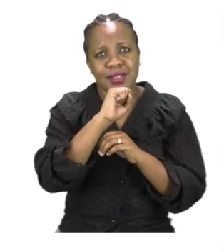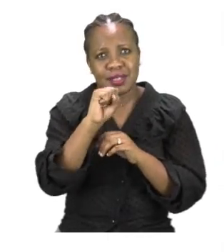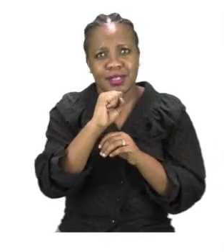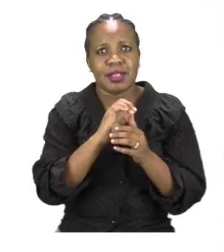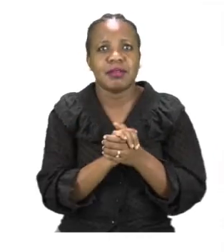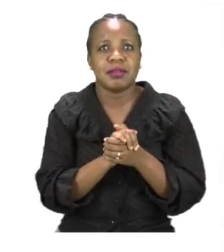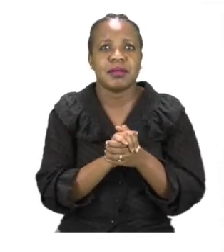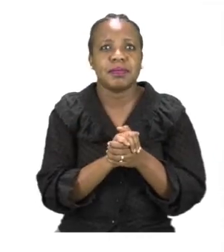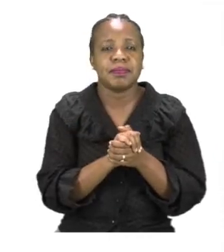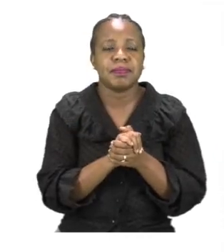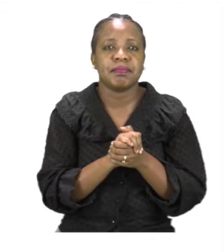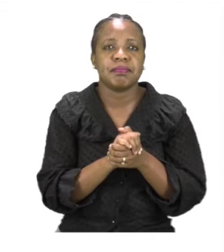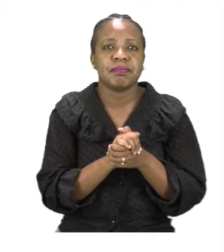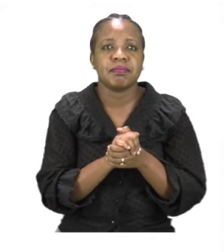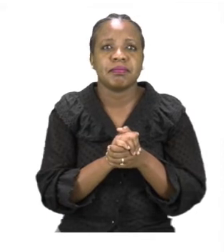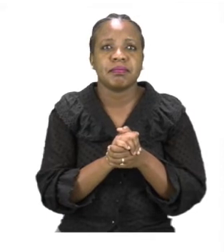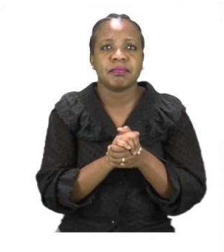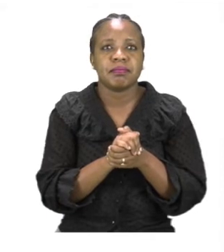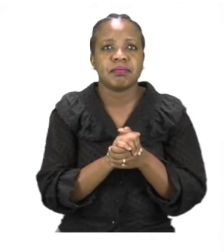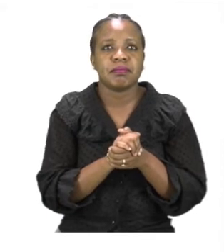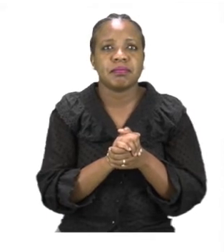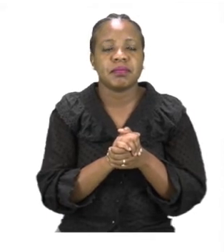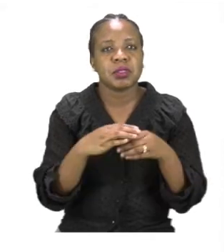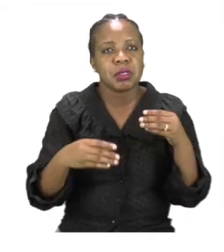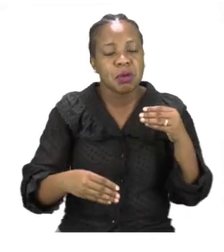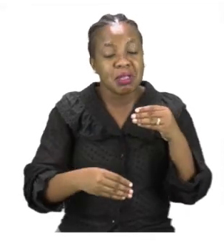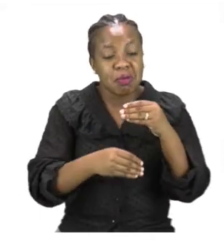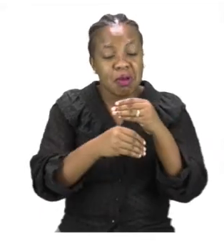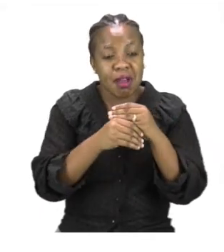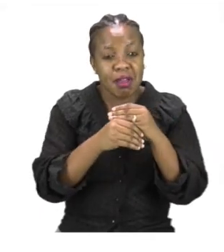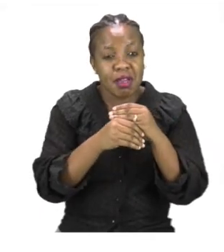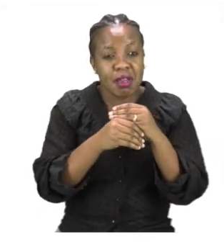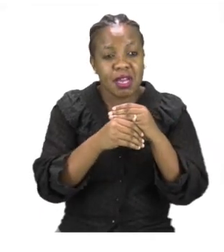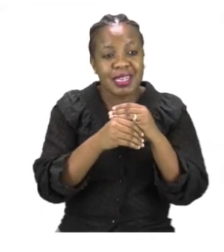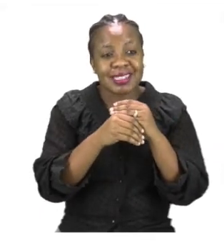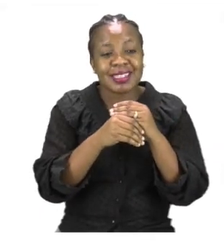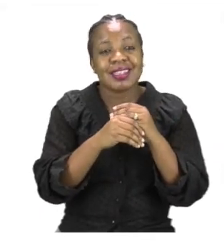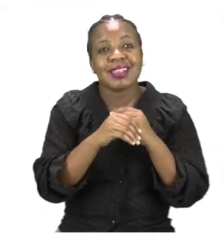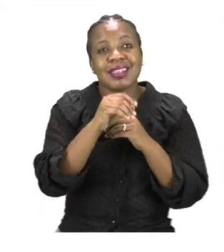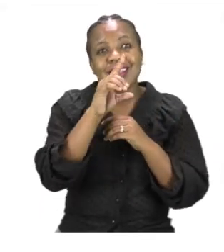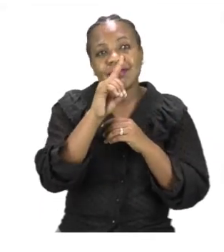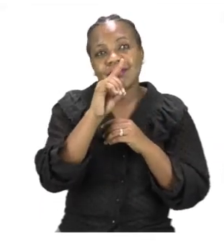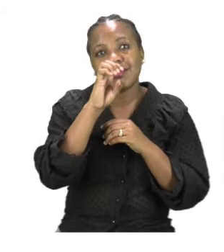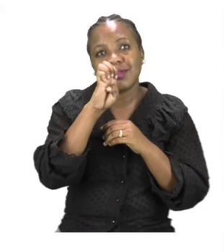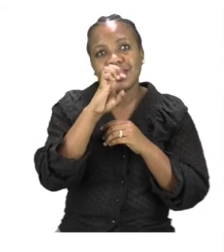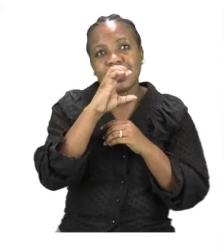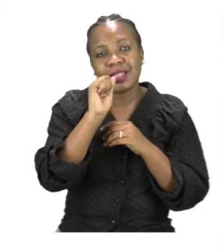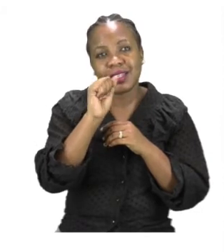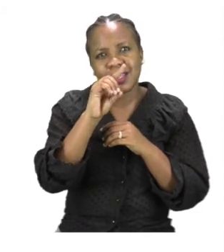few. So when we are adding decade numbers, we are not worried about the